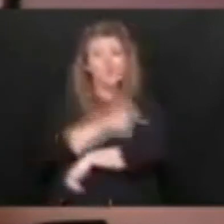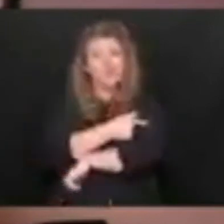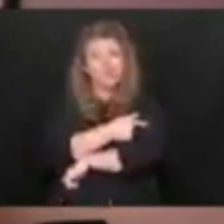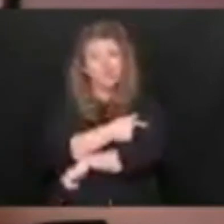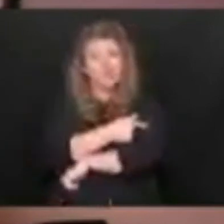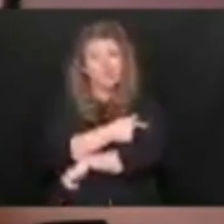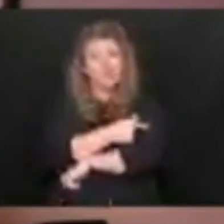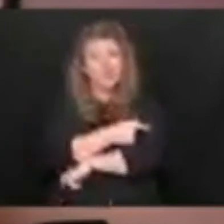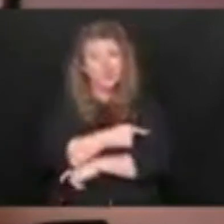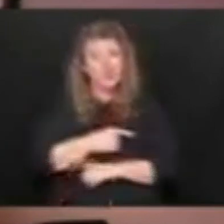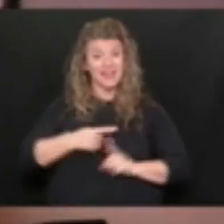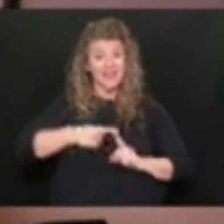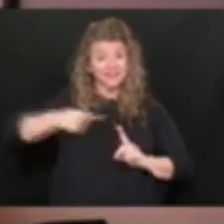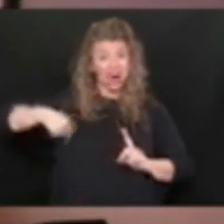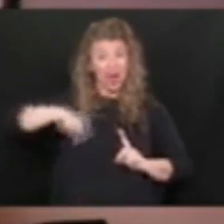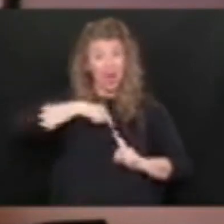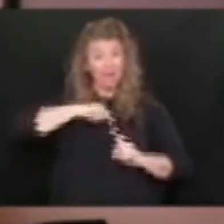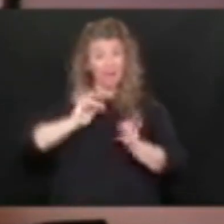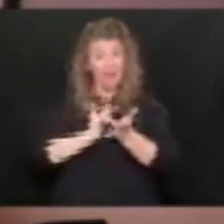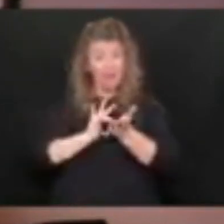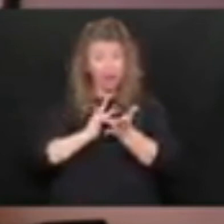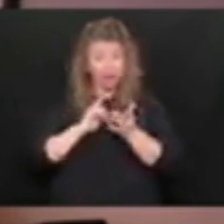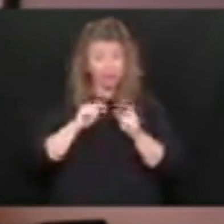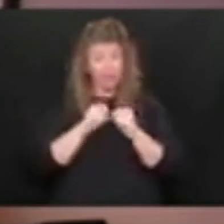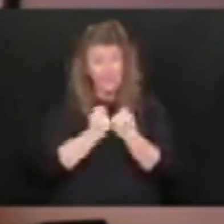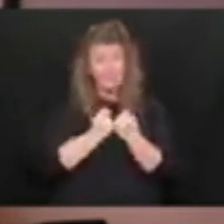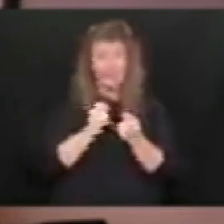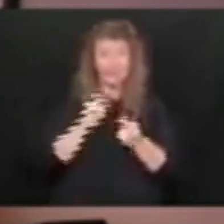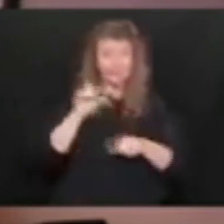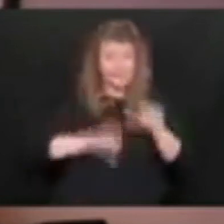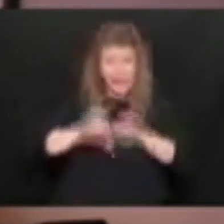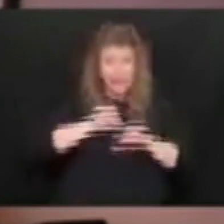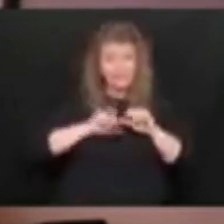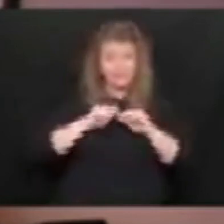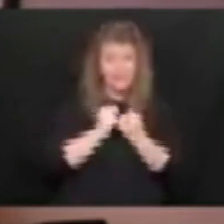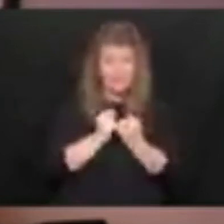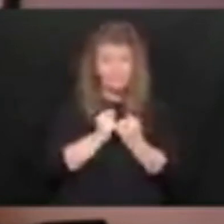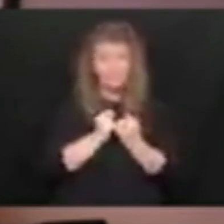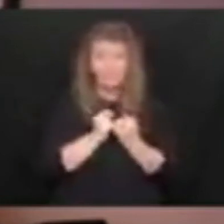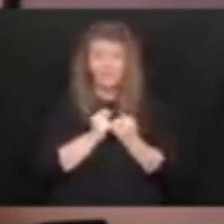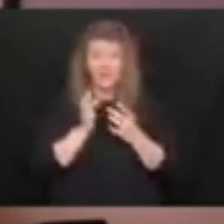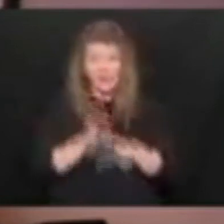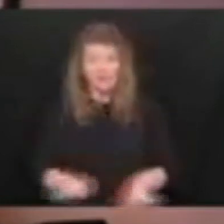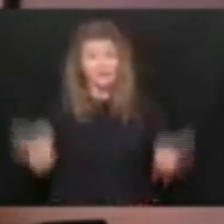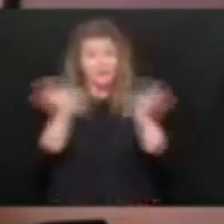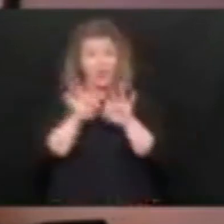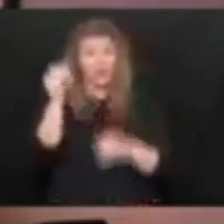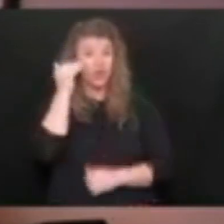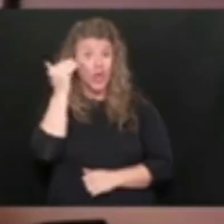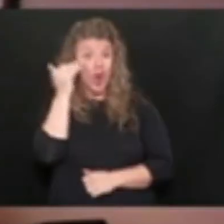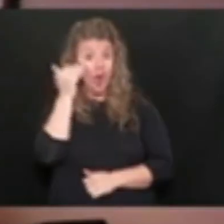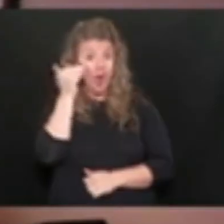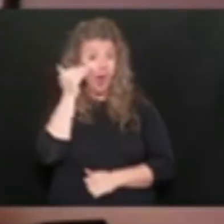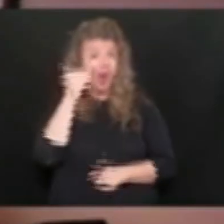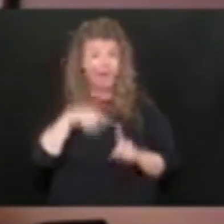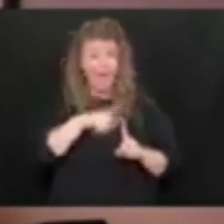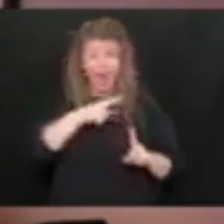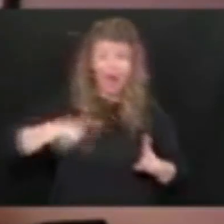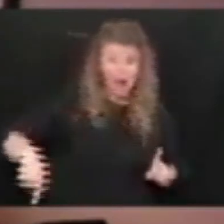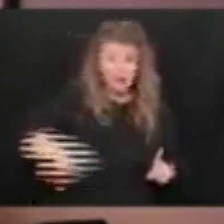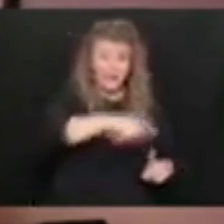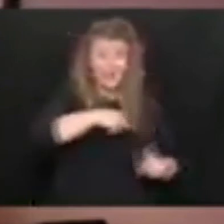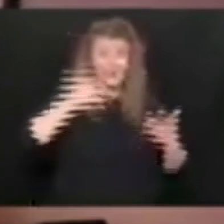that for us in the medical side and the science side, it's important to note that all of us have taken